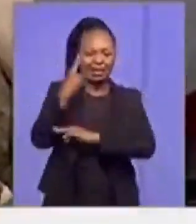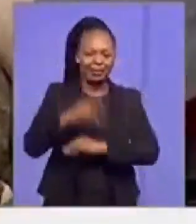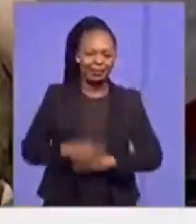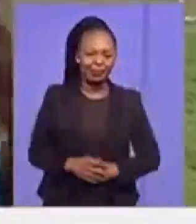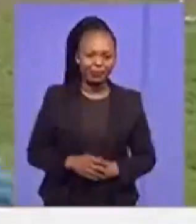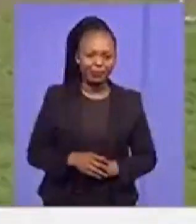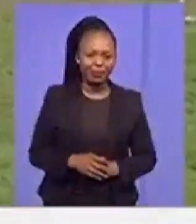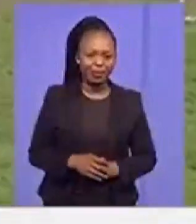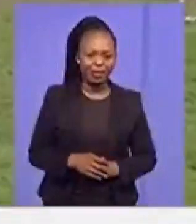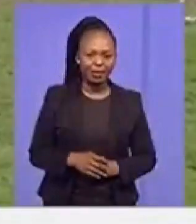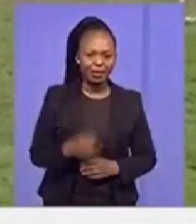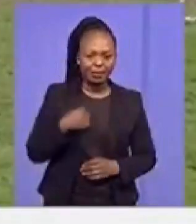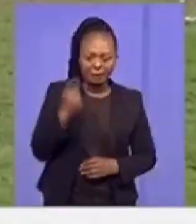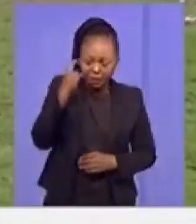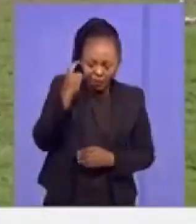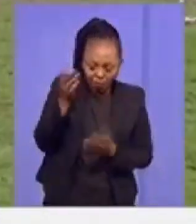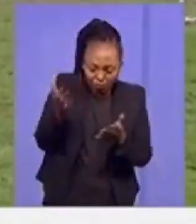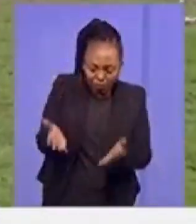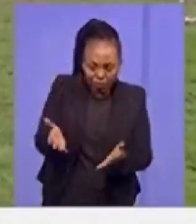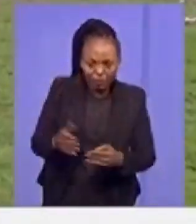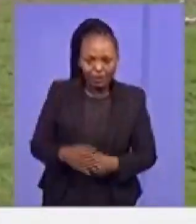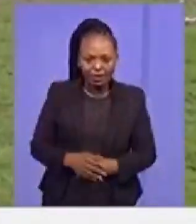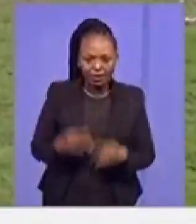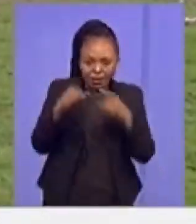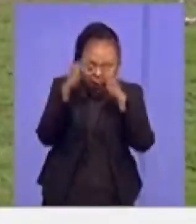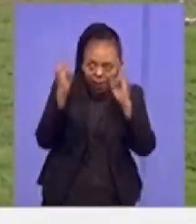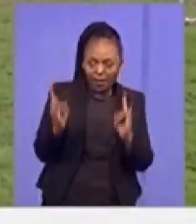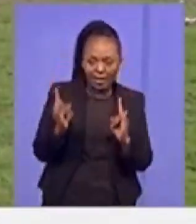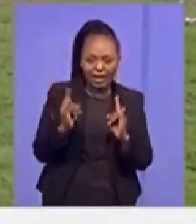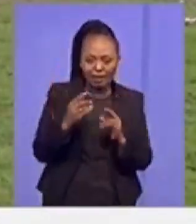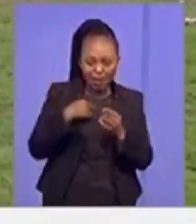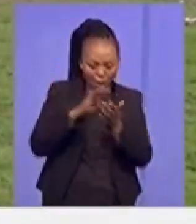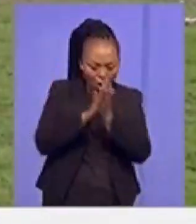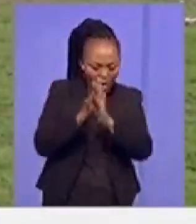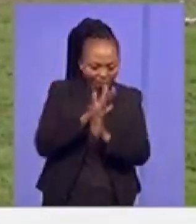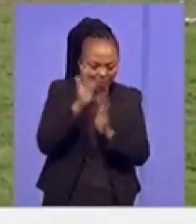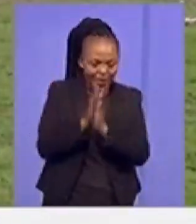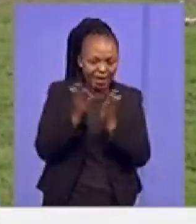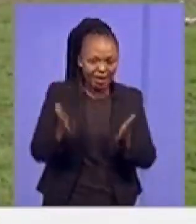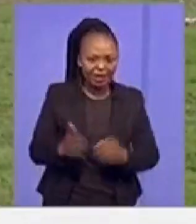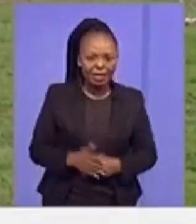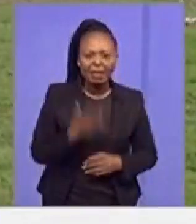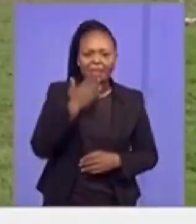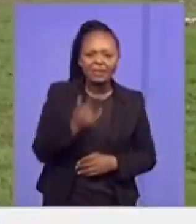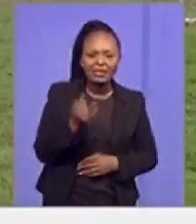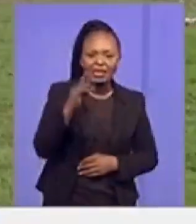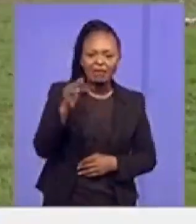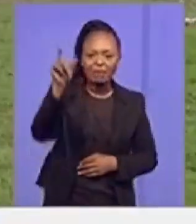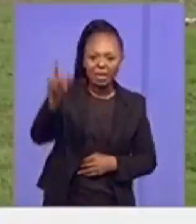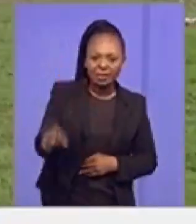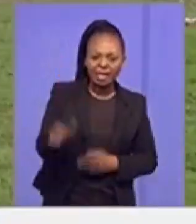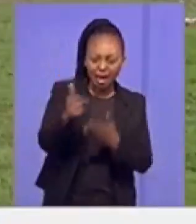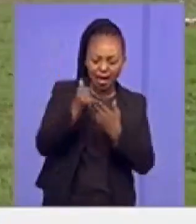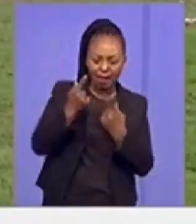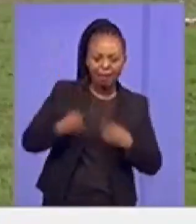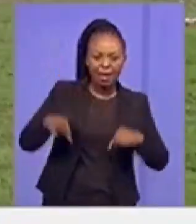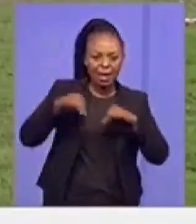I didn't even sleep in mountain and we're suffering about food, about everything. Like, please guys, if there is someone that can help